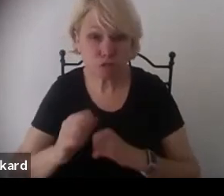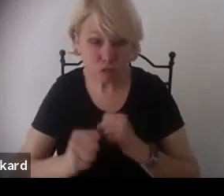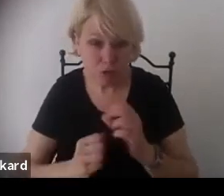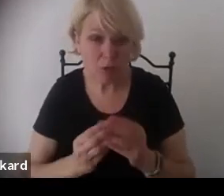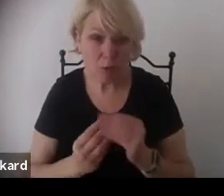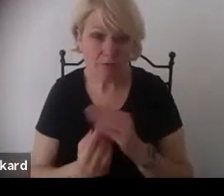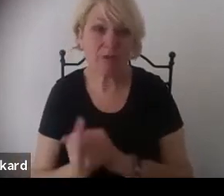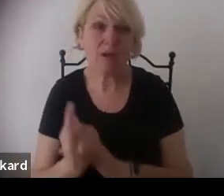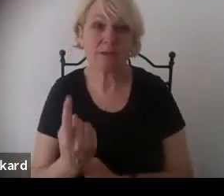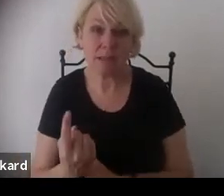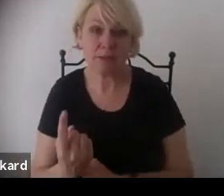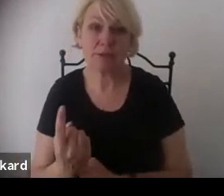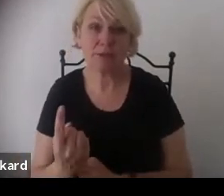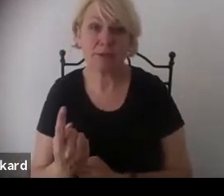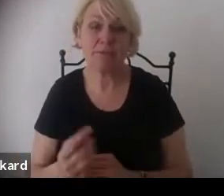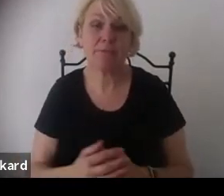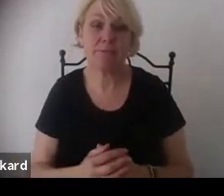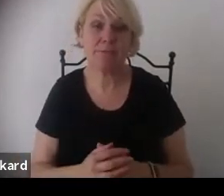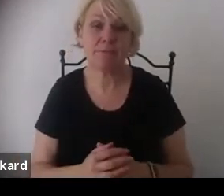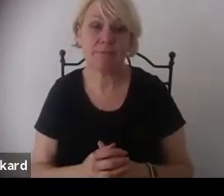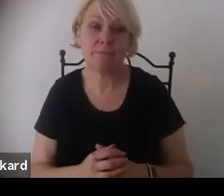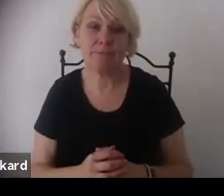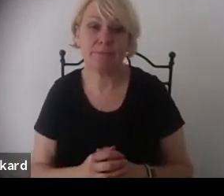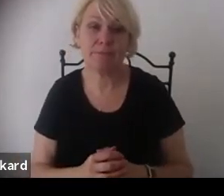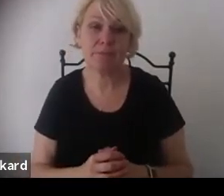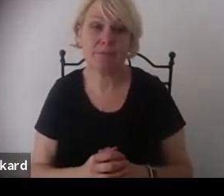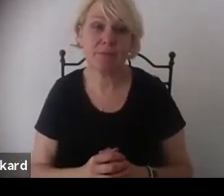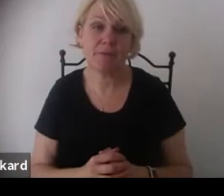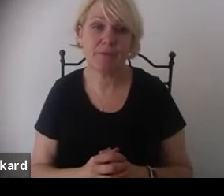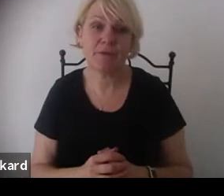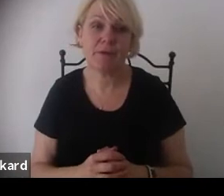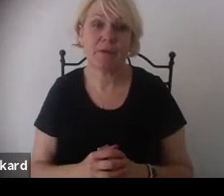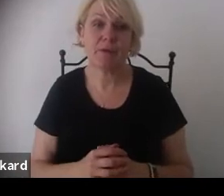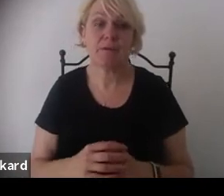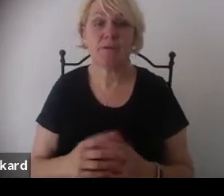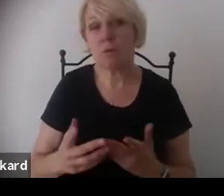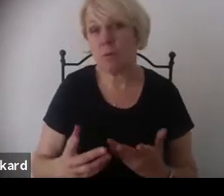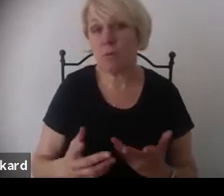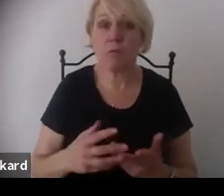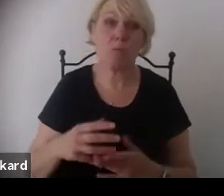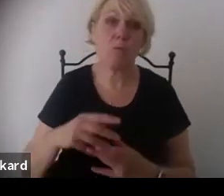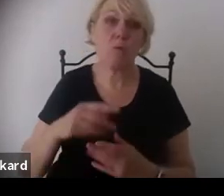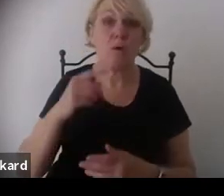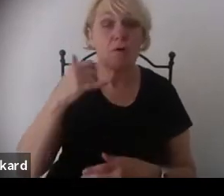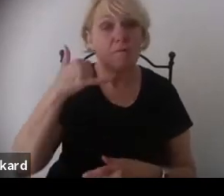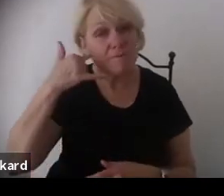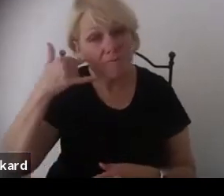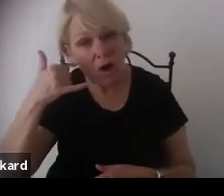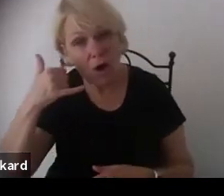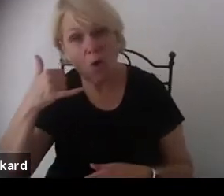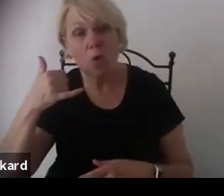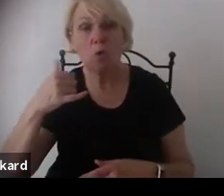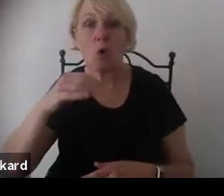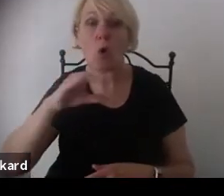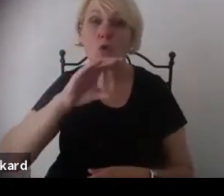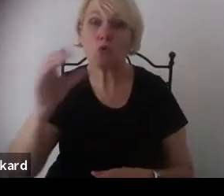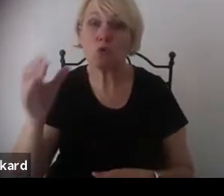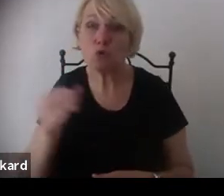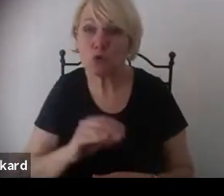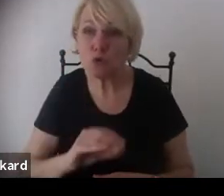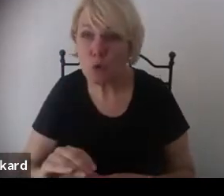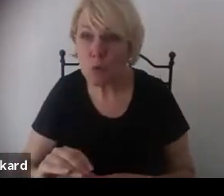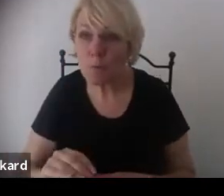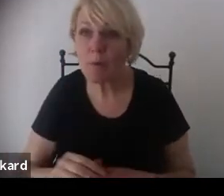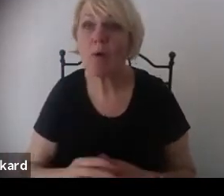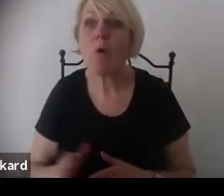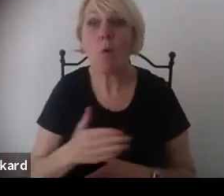isolation, and anything that we can do, even if it's phone or Zoom contact and all those things just help us